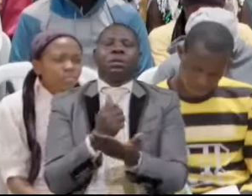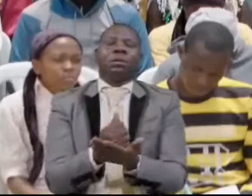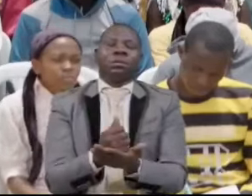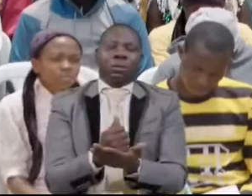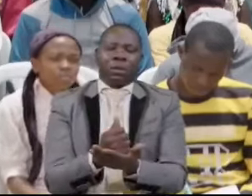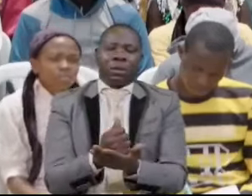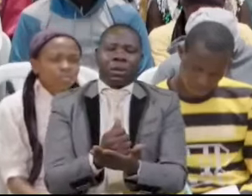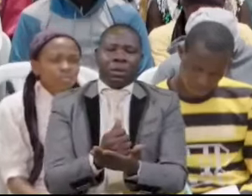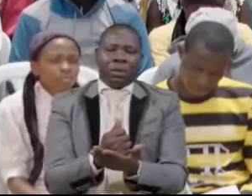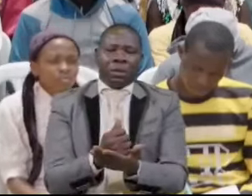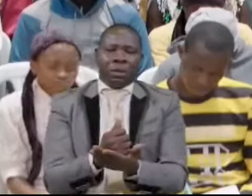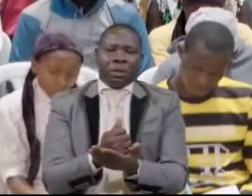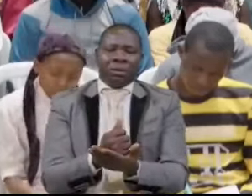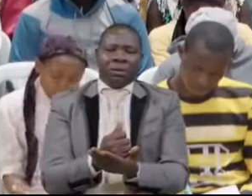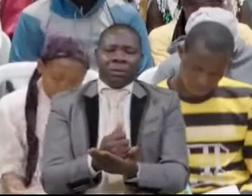Daniel, D,